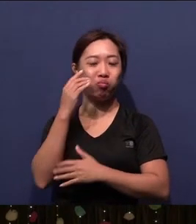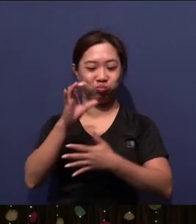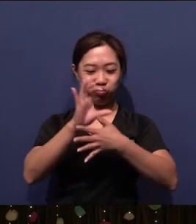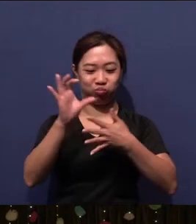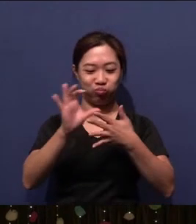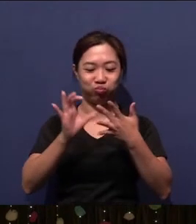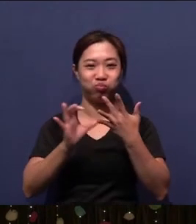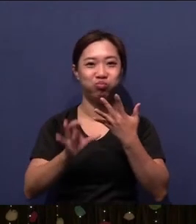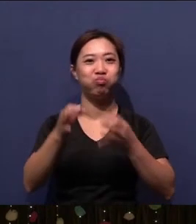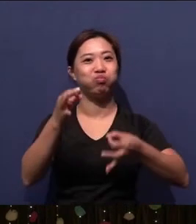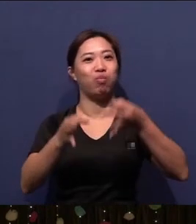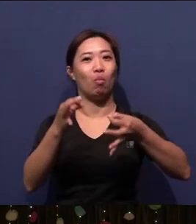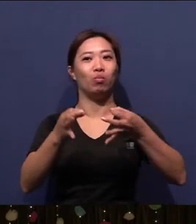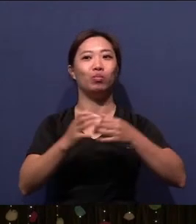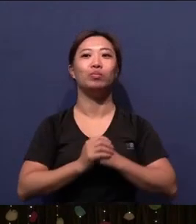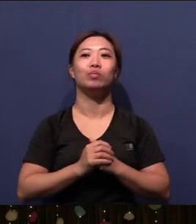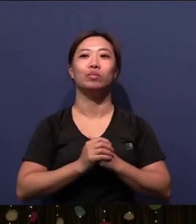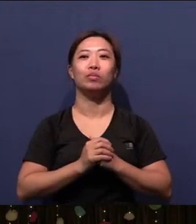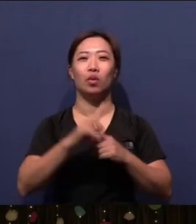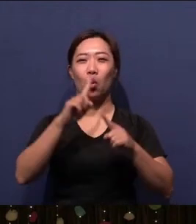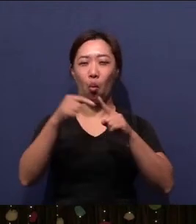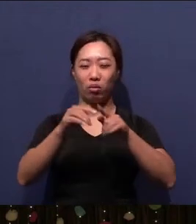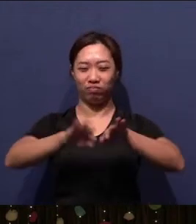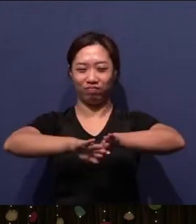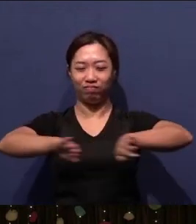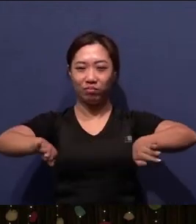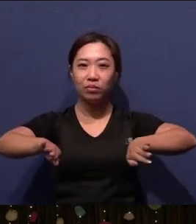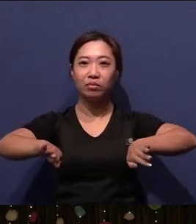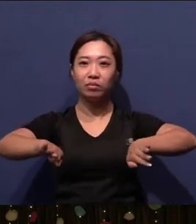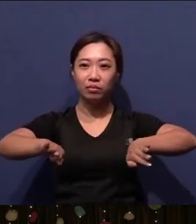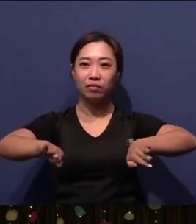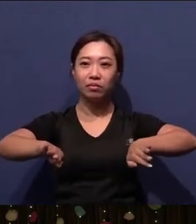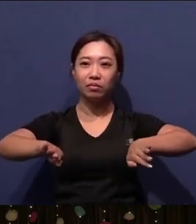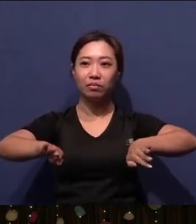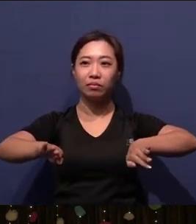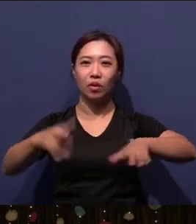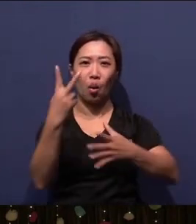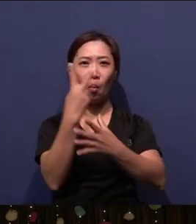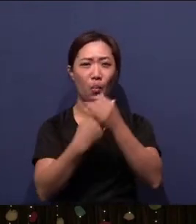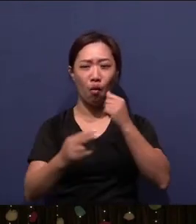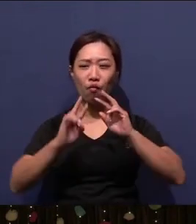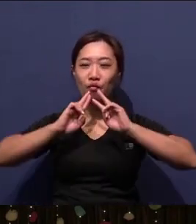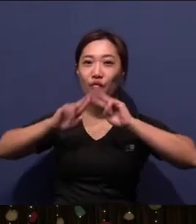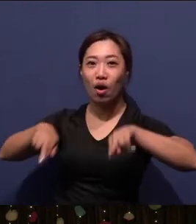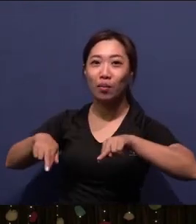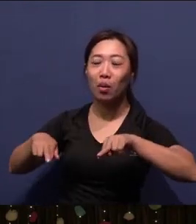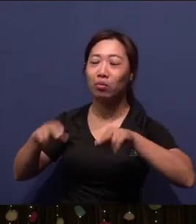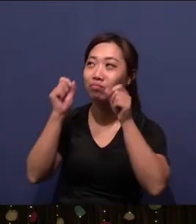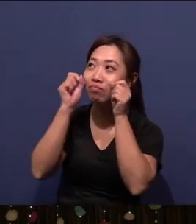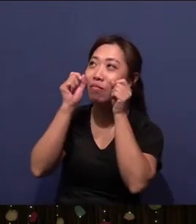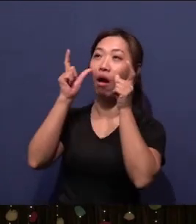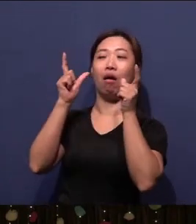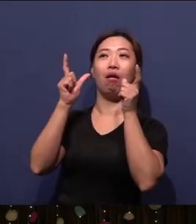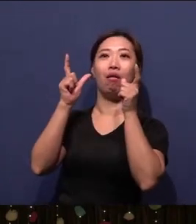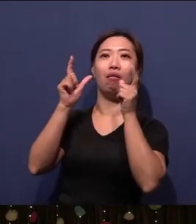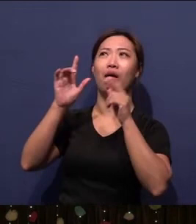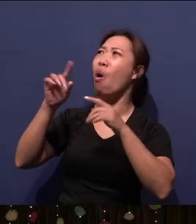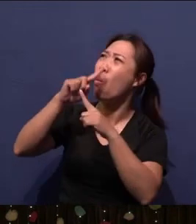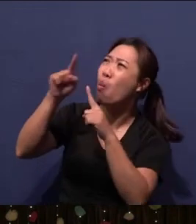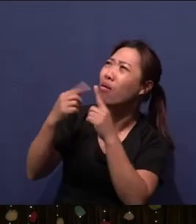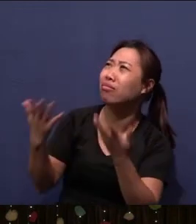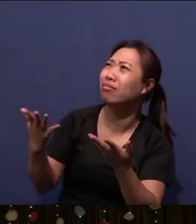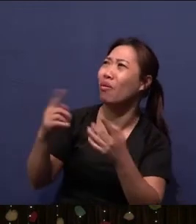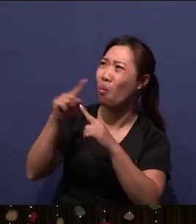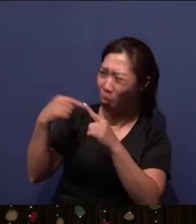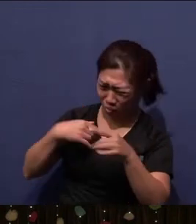criteria. As Jesus separates them, the both party responded with surprise. They say,